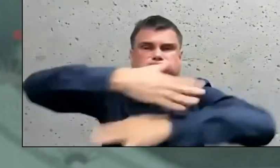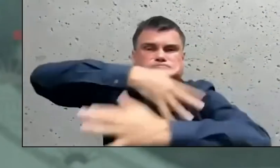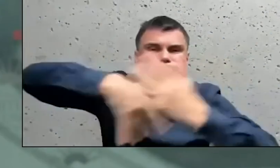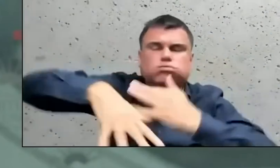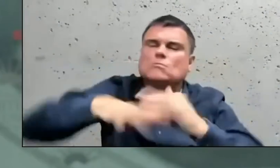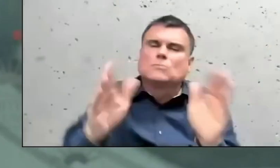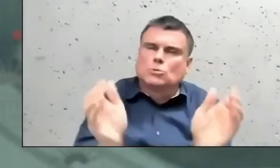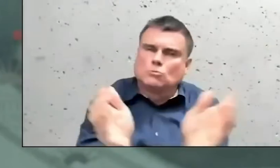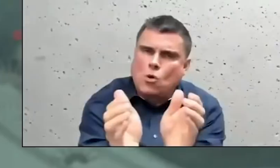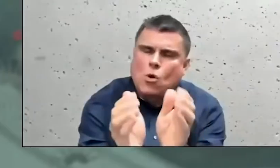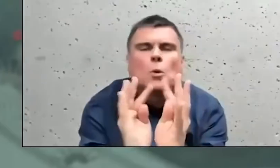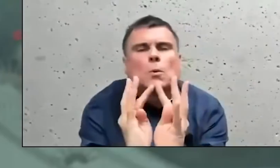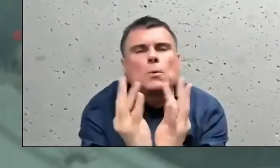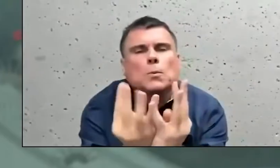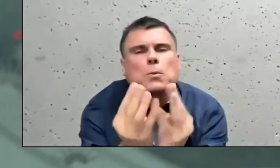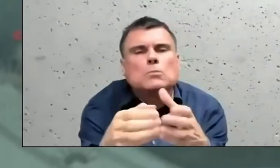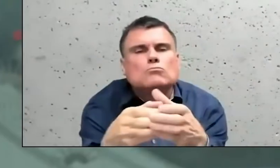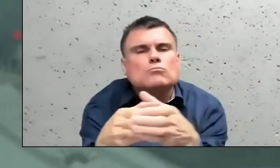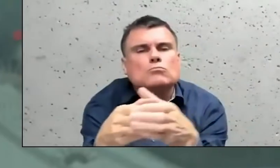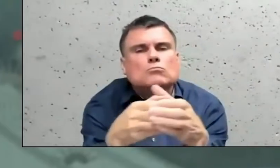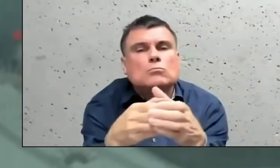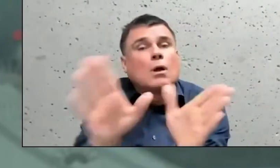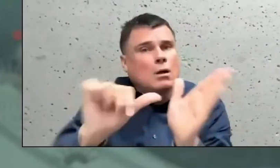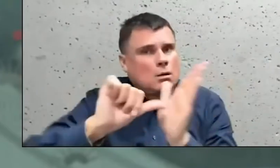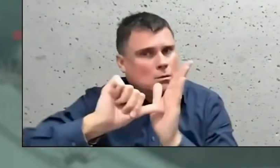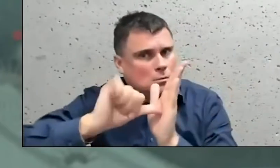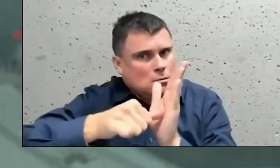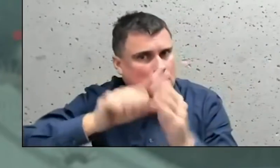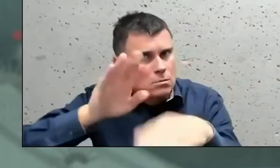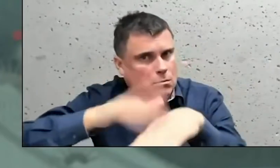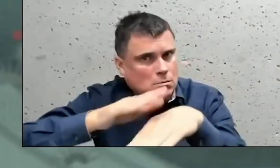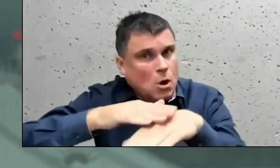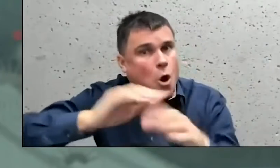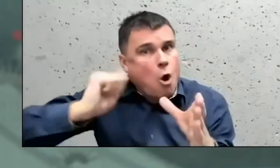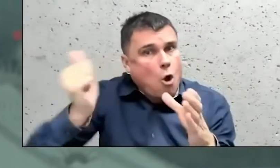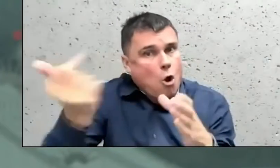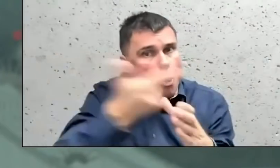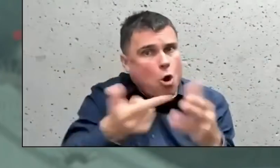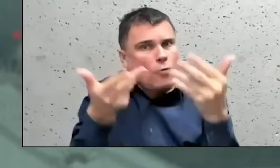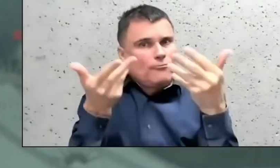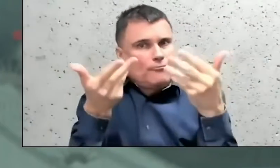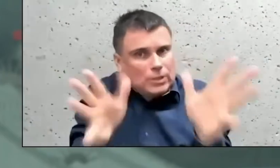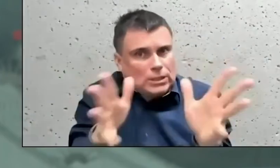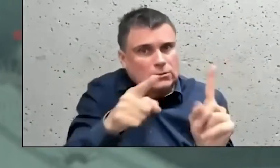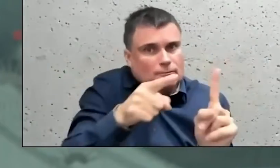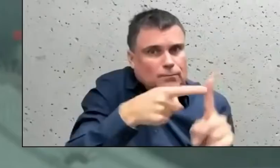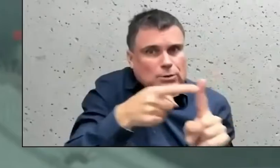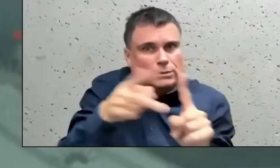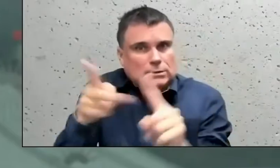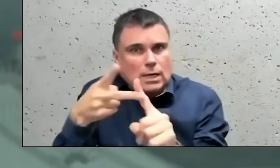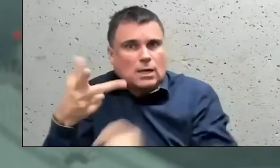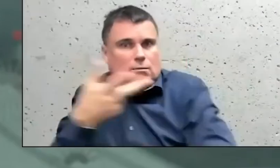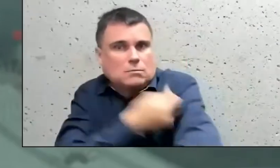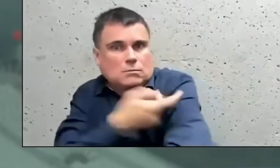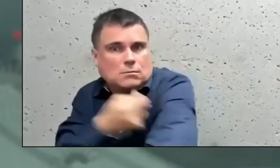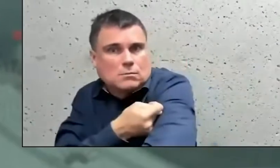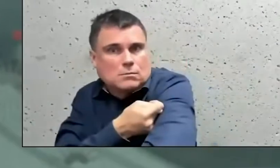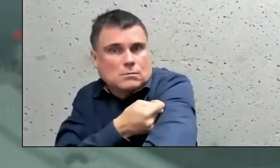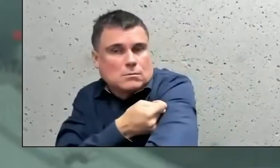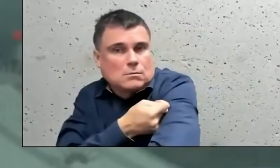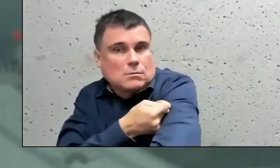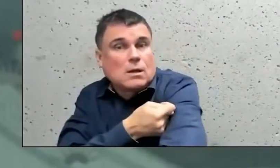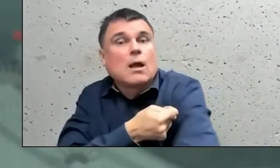vaccinated. This is especially important if you have older relatives or people who are going through cancer treatments or have immune